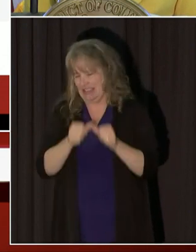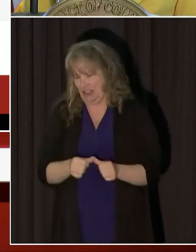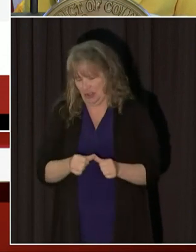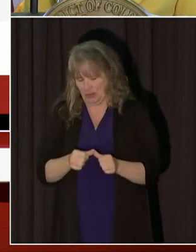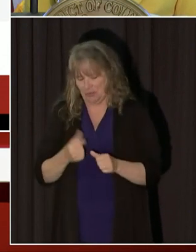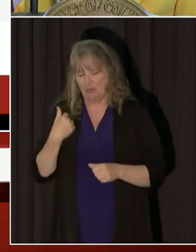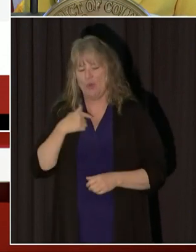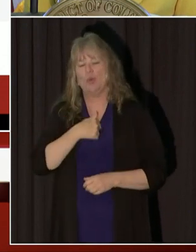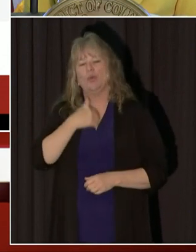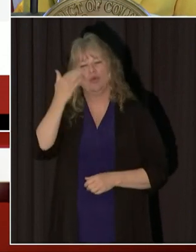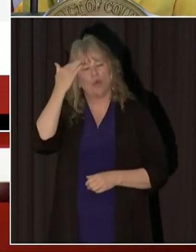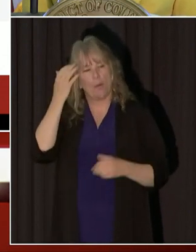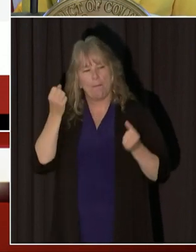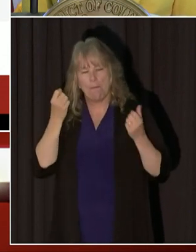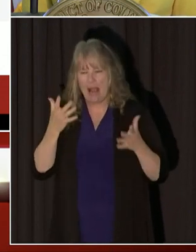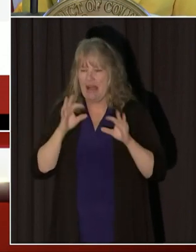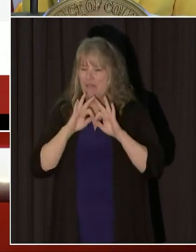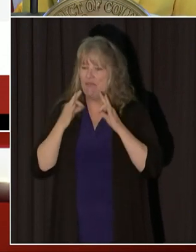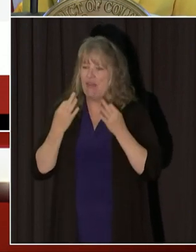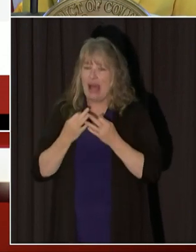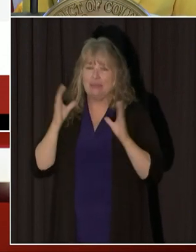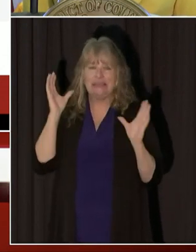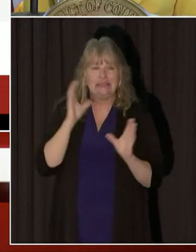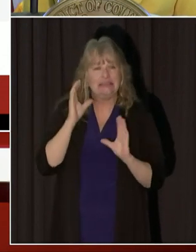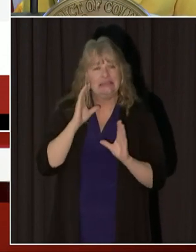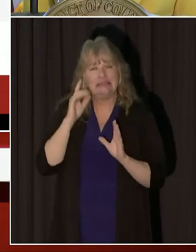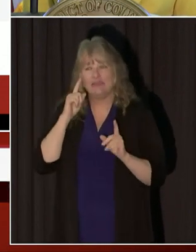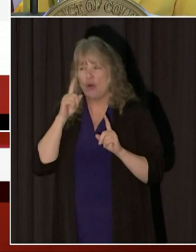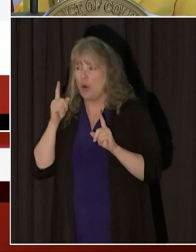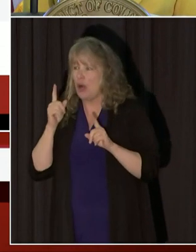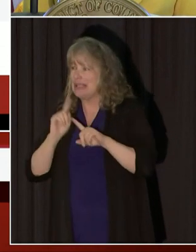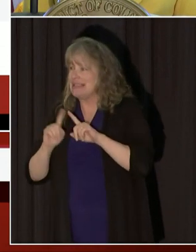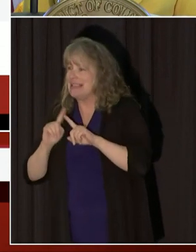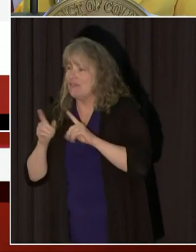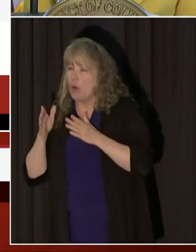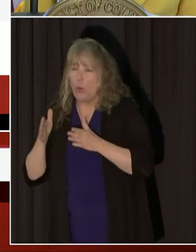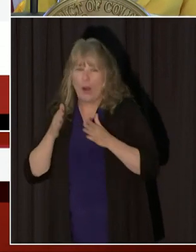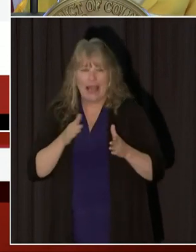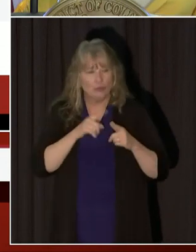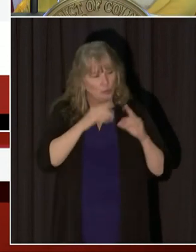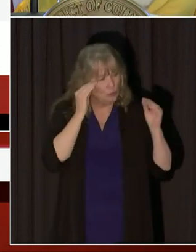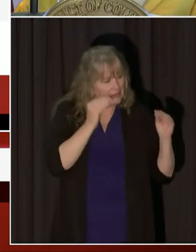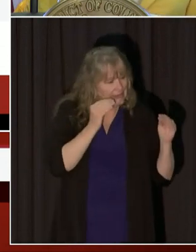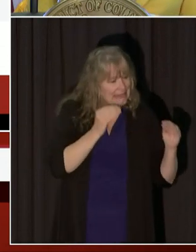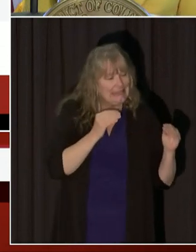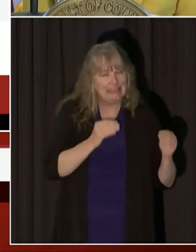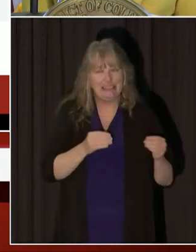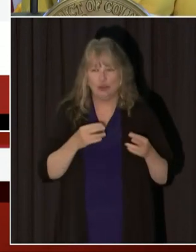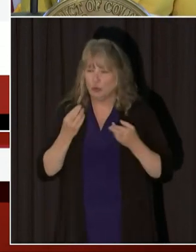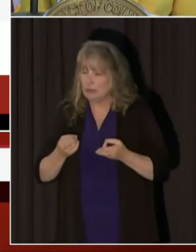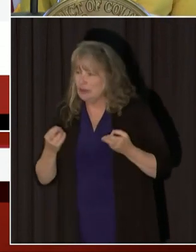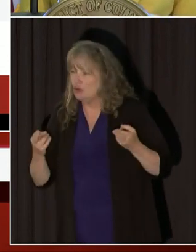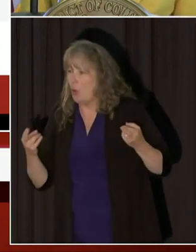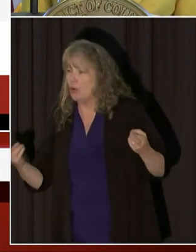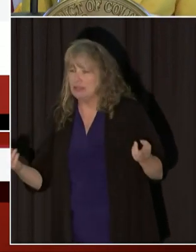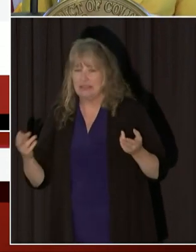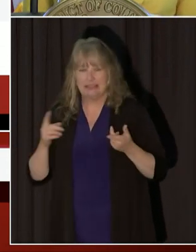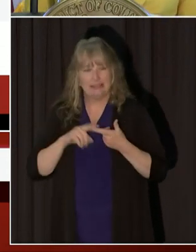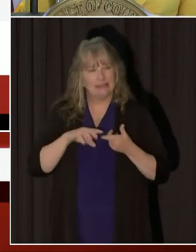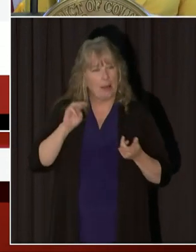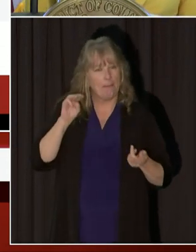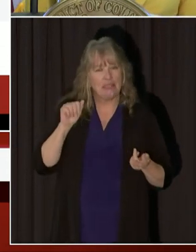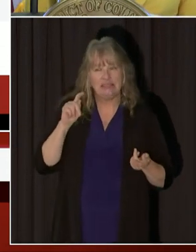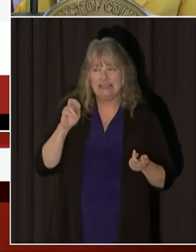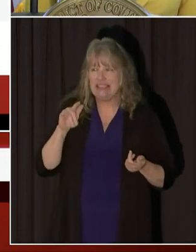are continuing to look for ways for new materials and ways to make sure that kids are